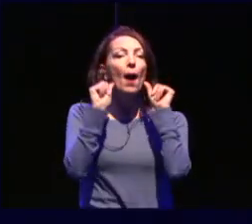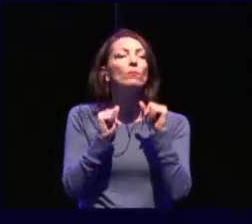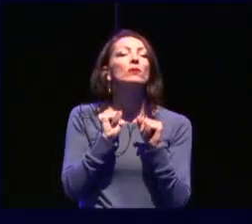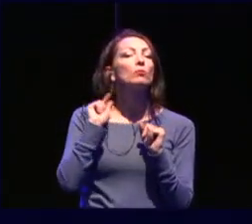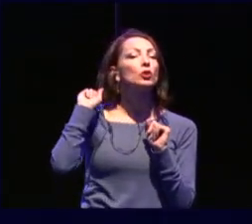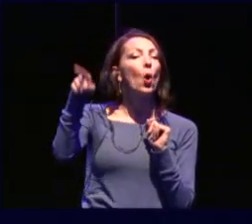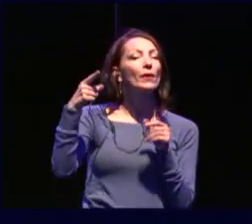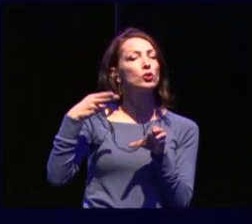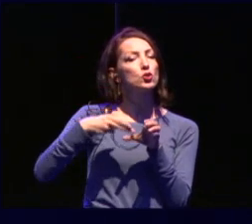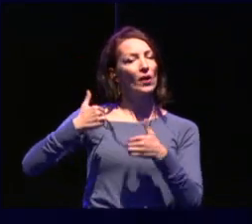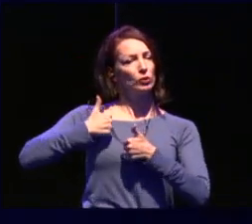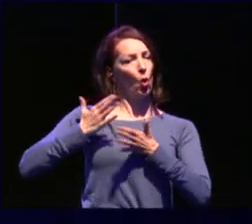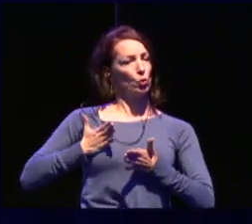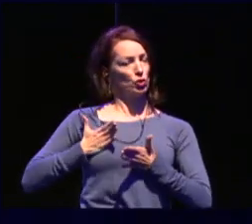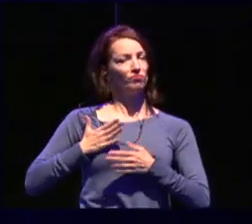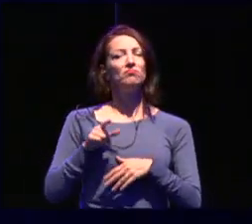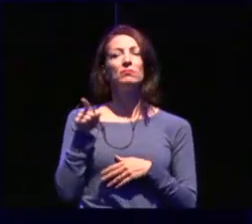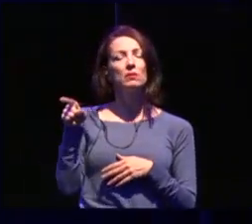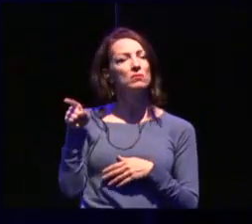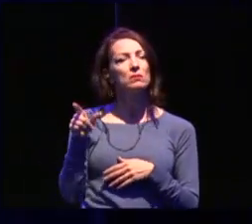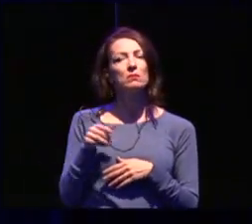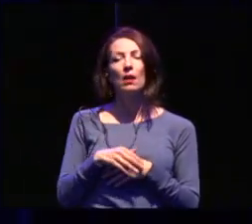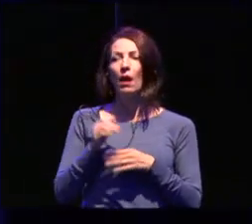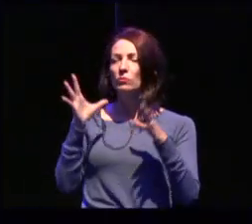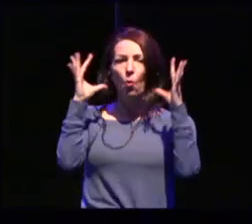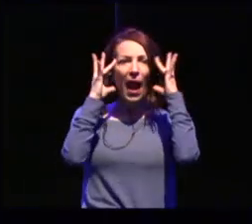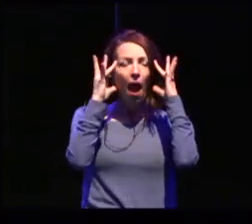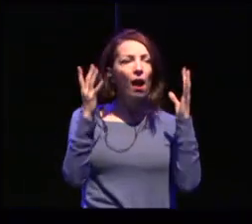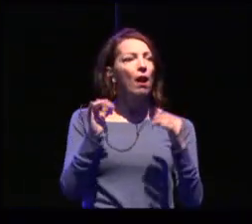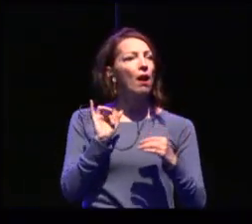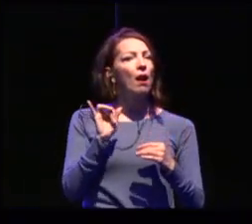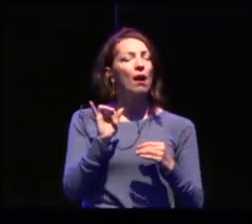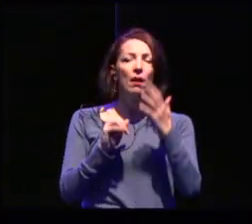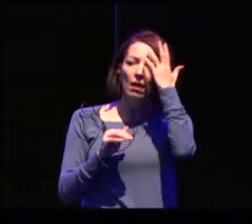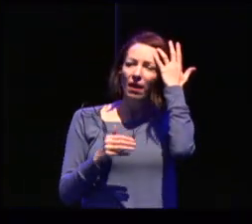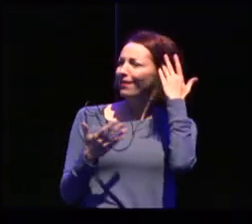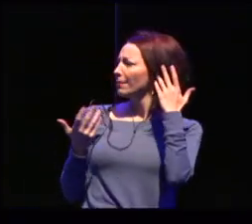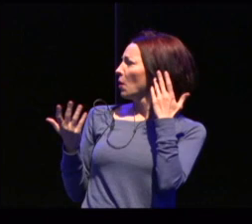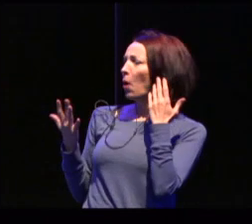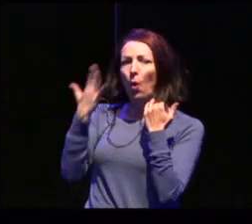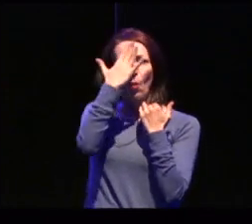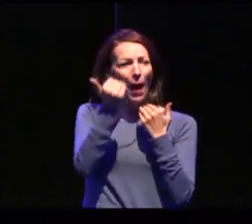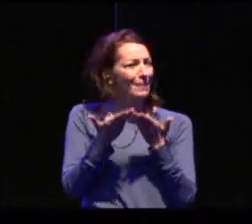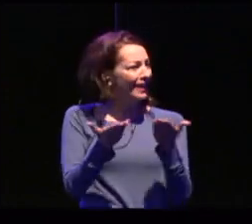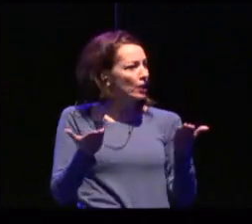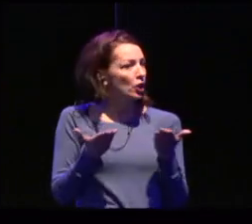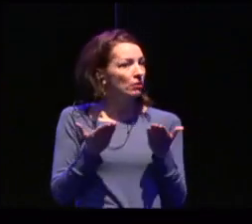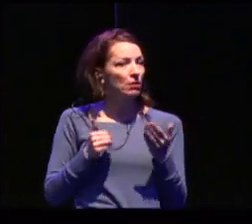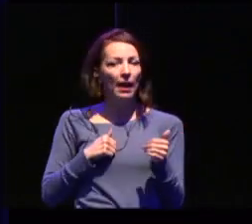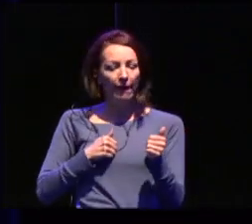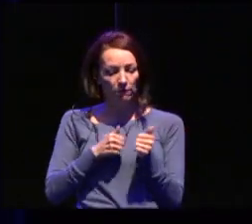a soldier somewhere, and he was there, and suddenly he became aware that he didn't know why he was there. He had just